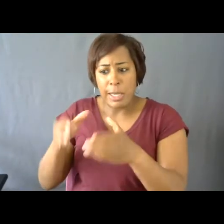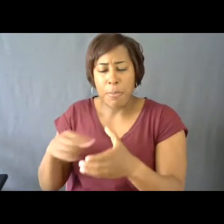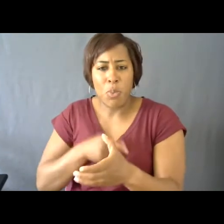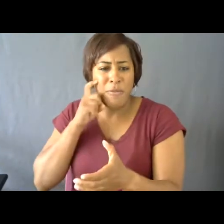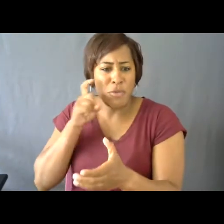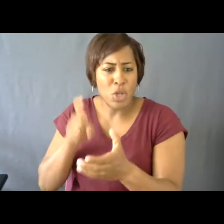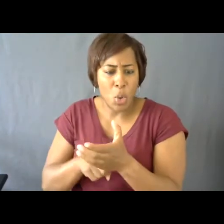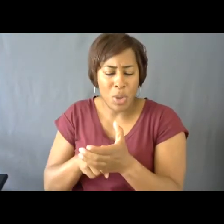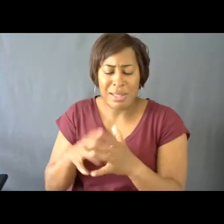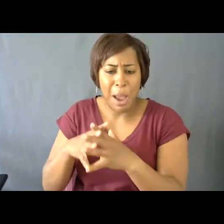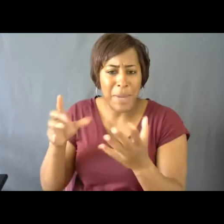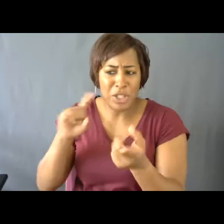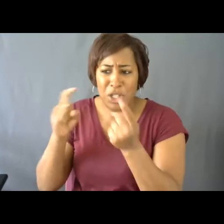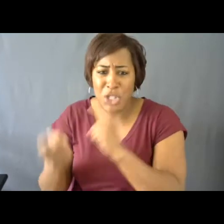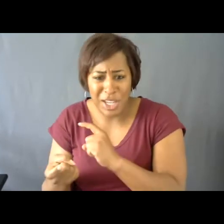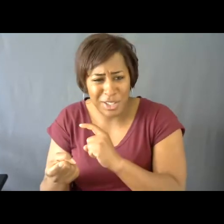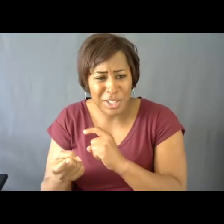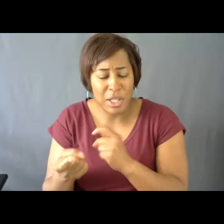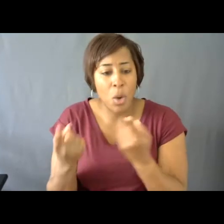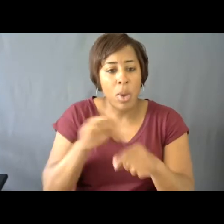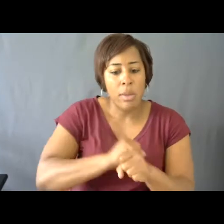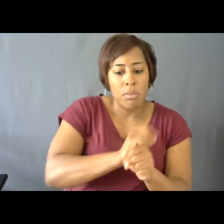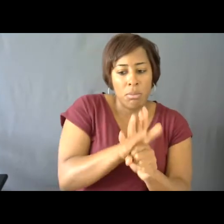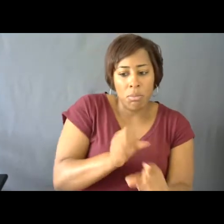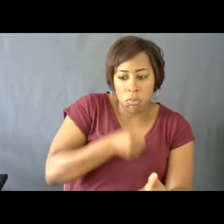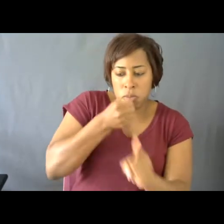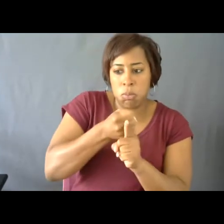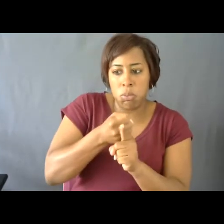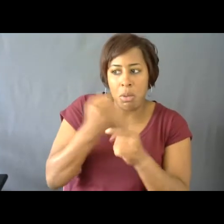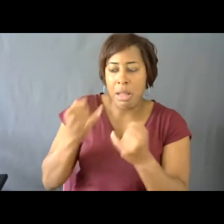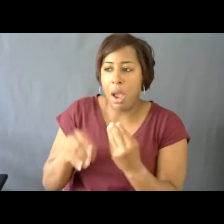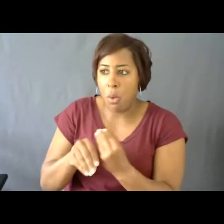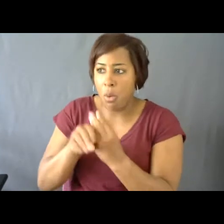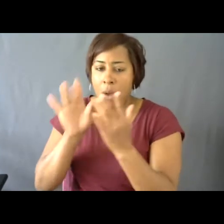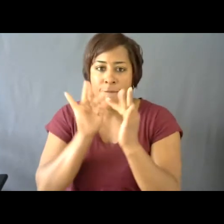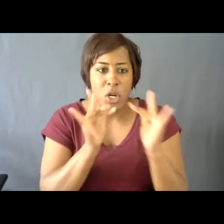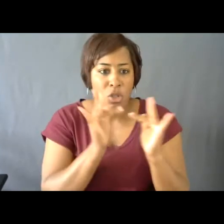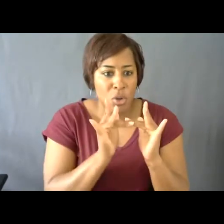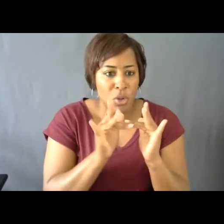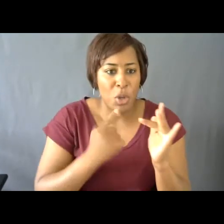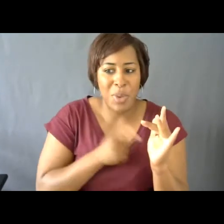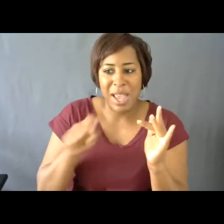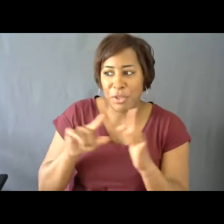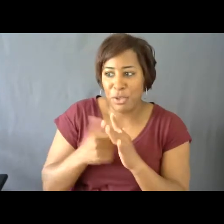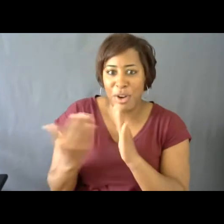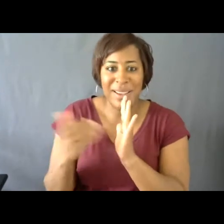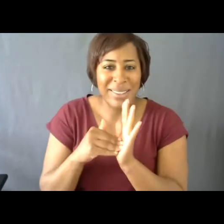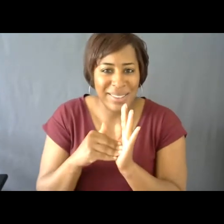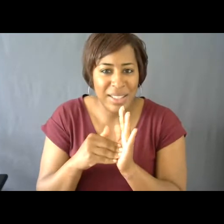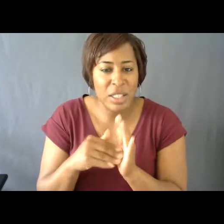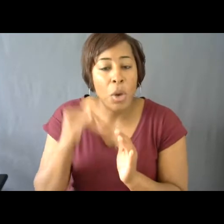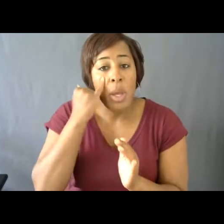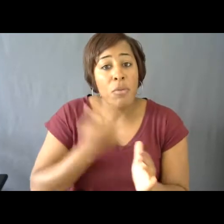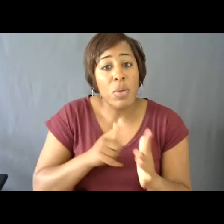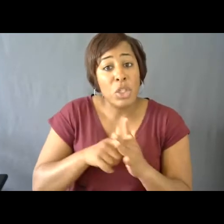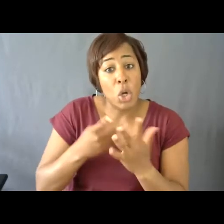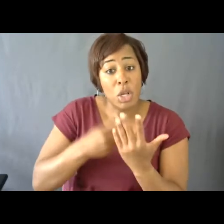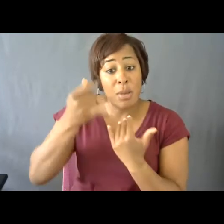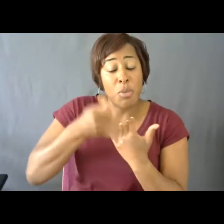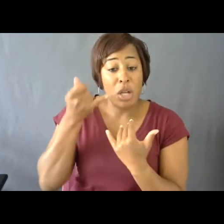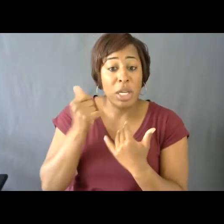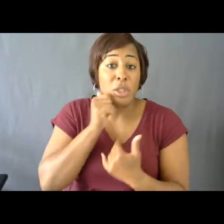into the pandemic and going virtual, that it's almost like we have to reboot. You know, if we started this project tomorrow, we would probably